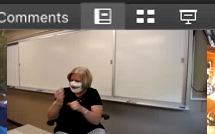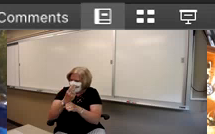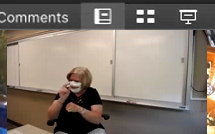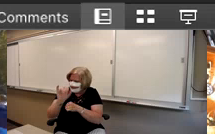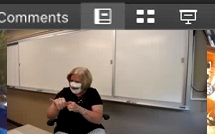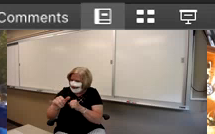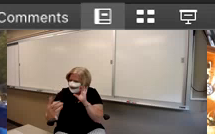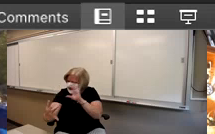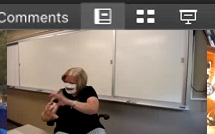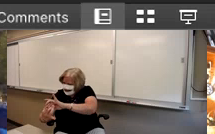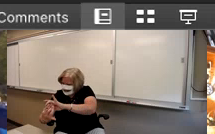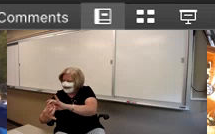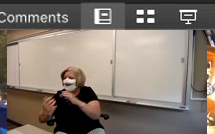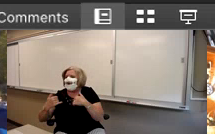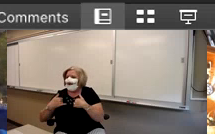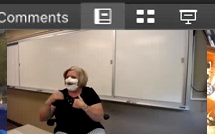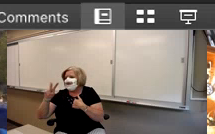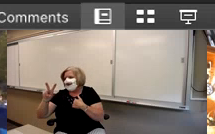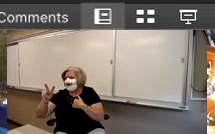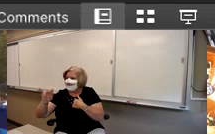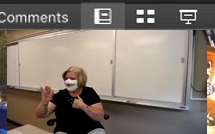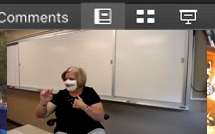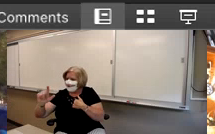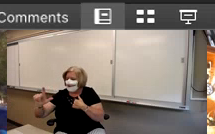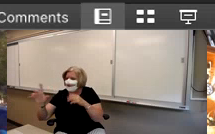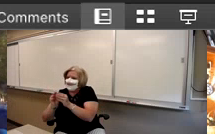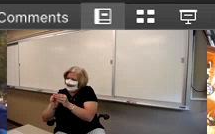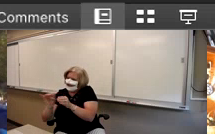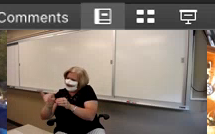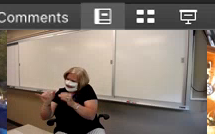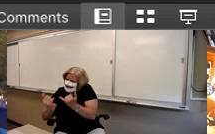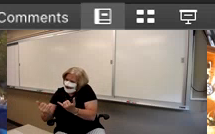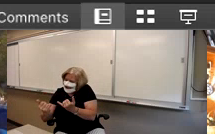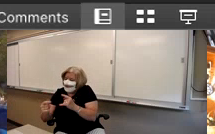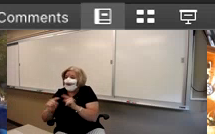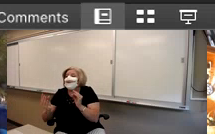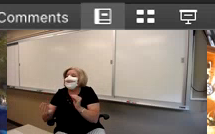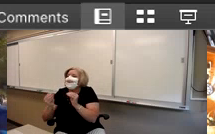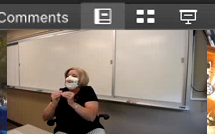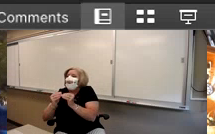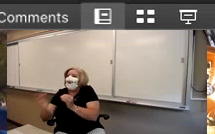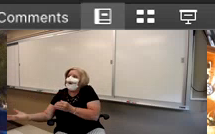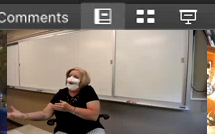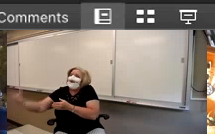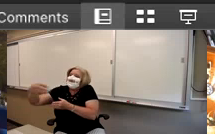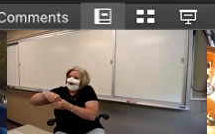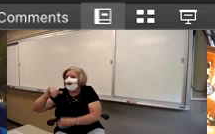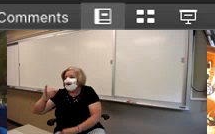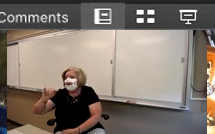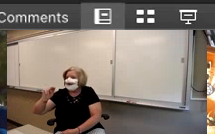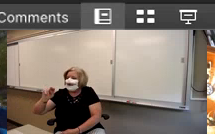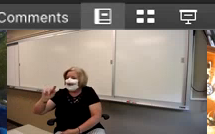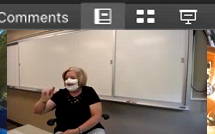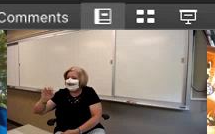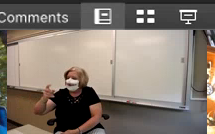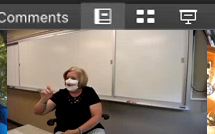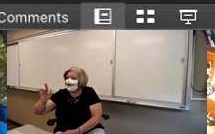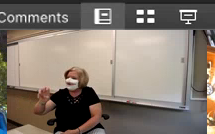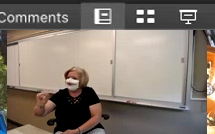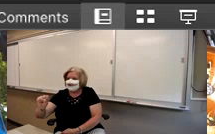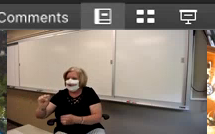to connect and have a virtual meeting like we're doing right now, there's more integration with sharing and collaborating